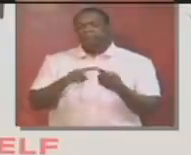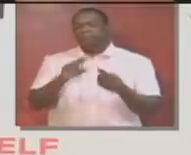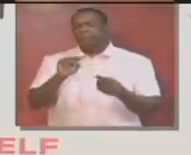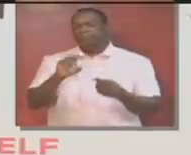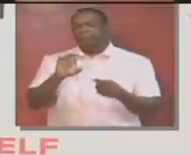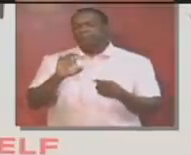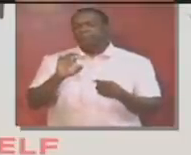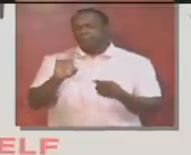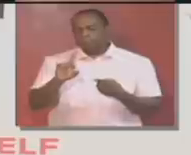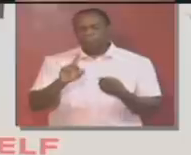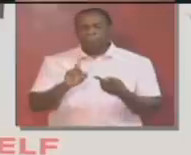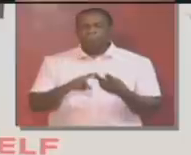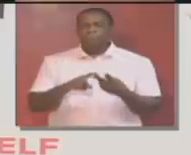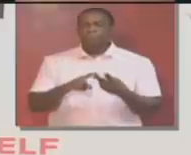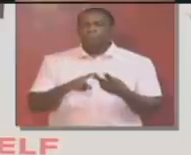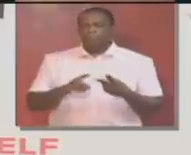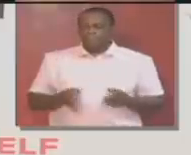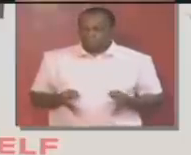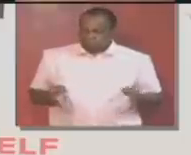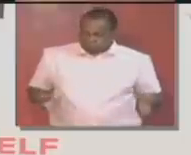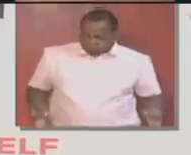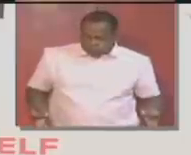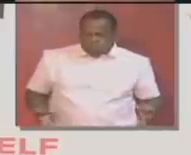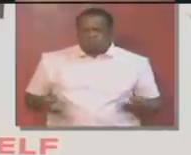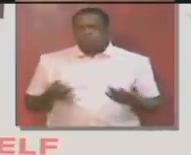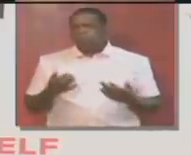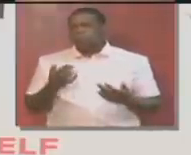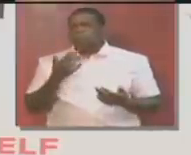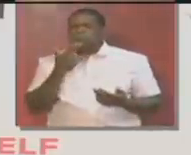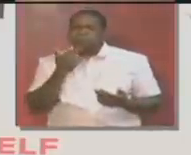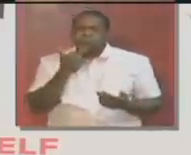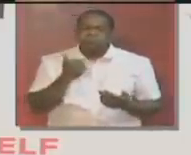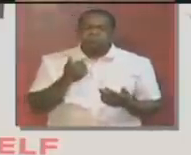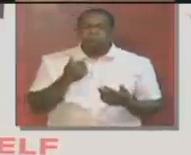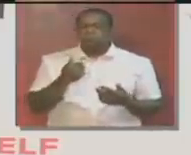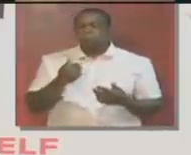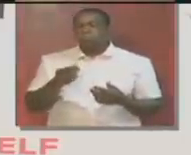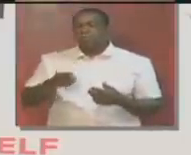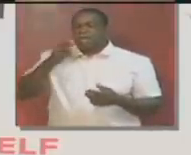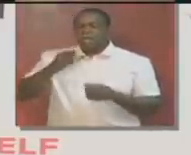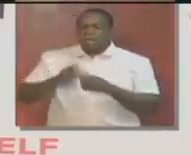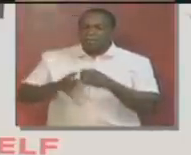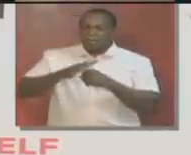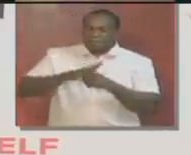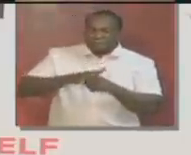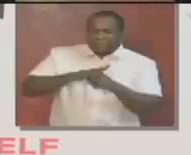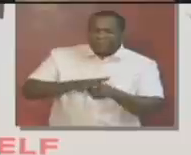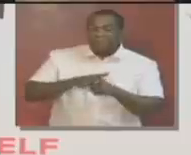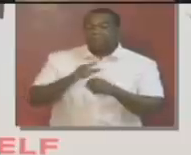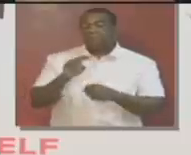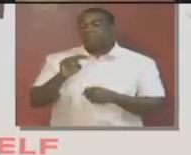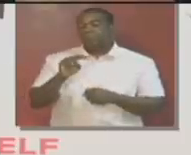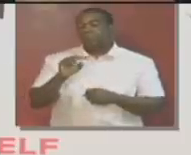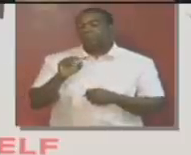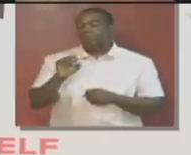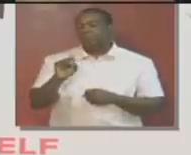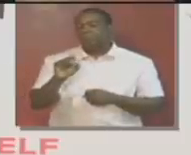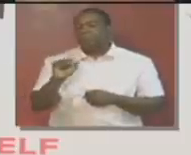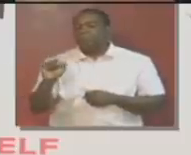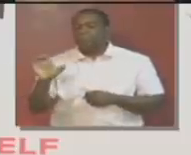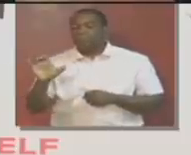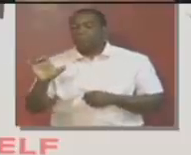and diabetes, which are quite prevalent in our society, heart disease, and MIS-C, which is